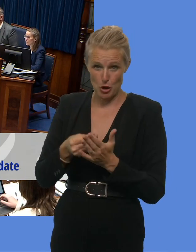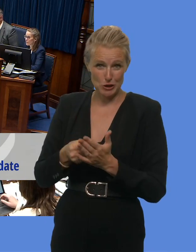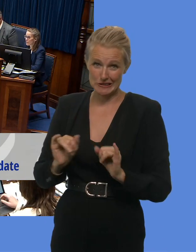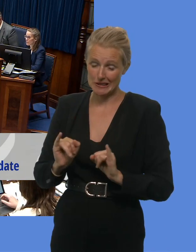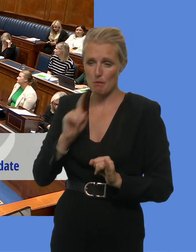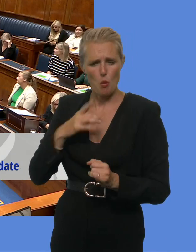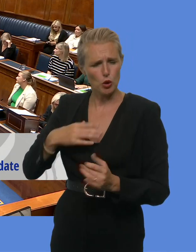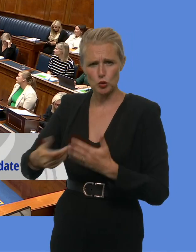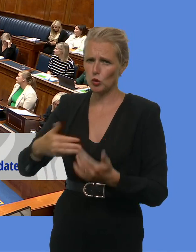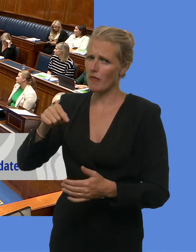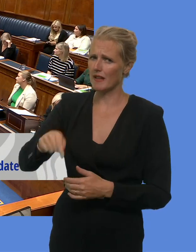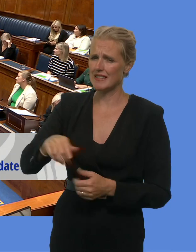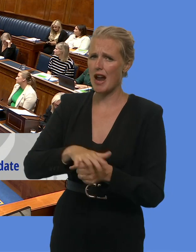Egan.